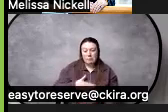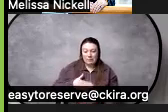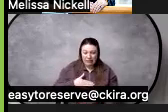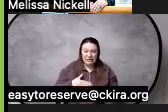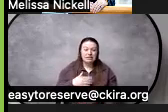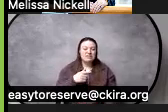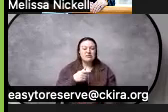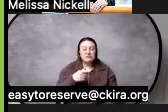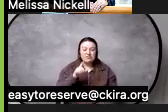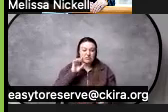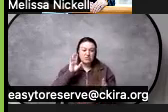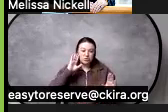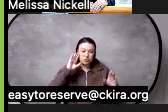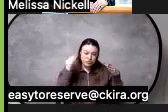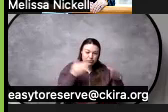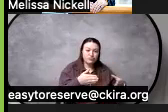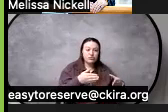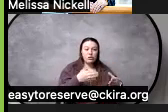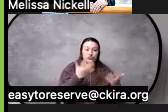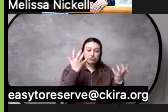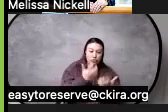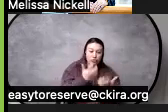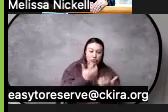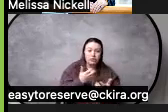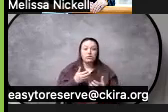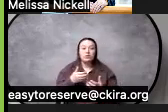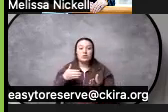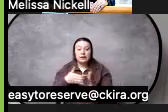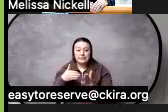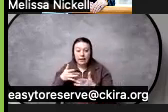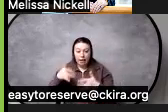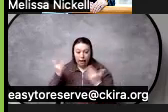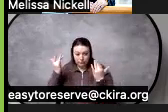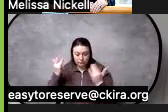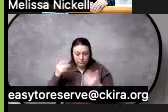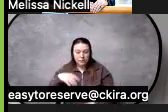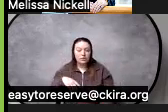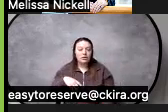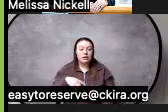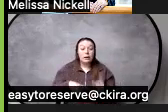Dark text on a light background is best. Also, you want to avoid